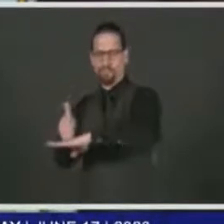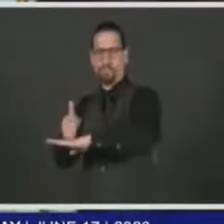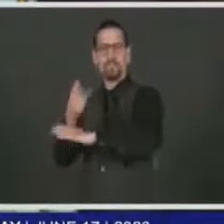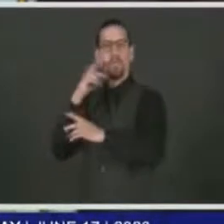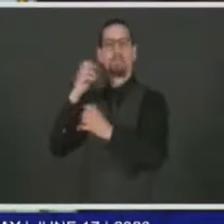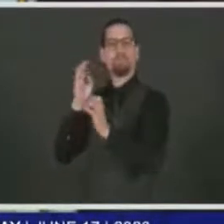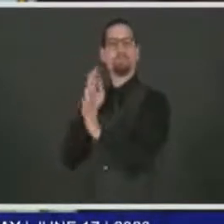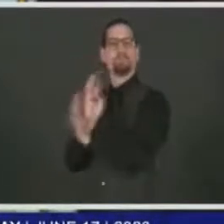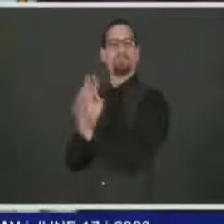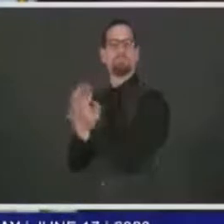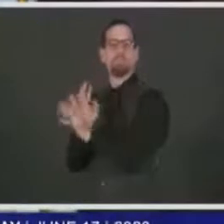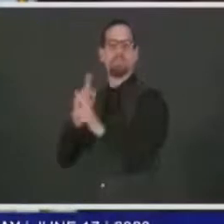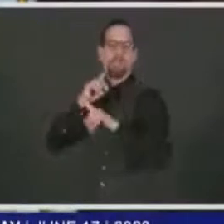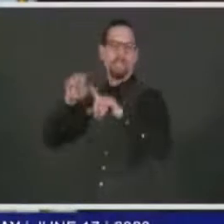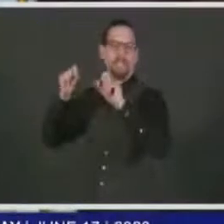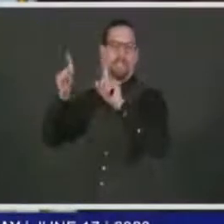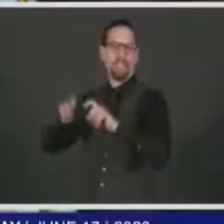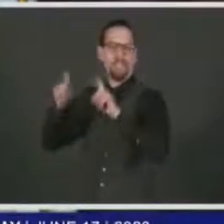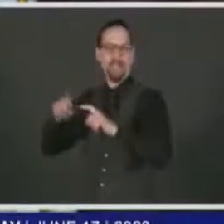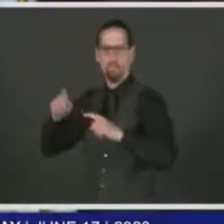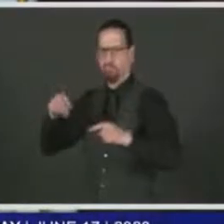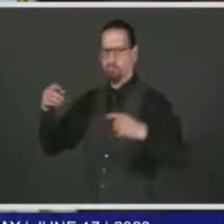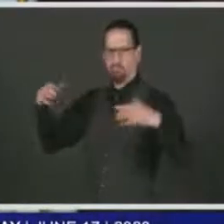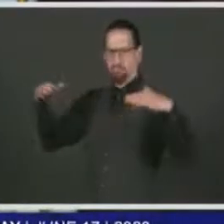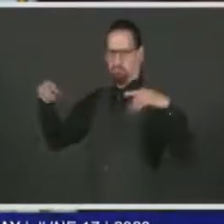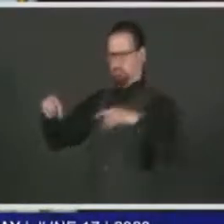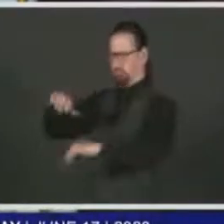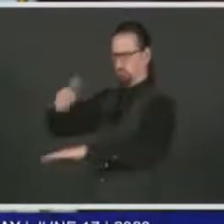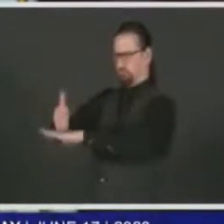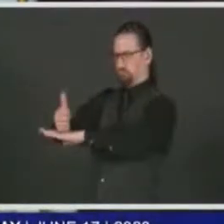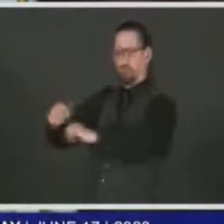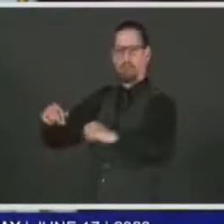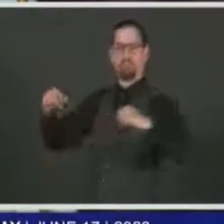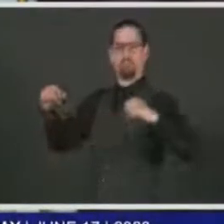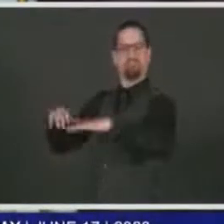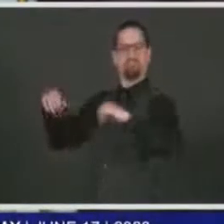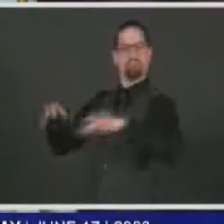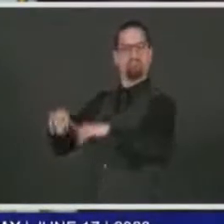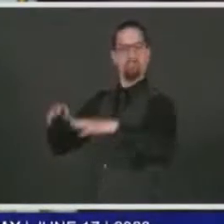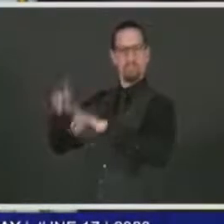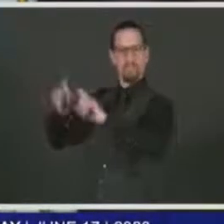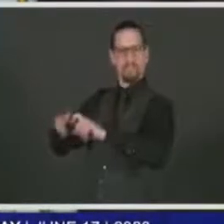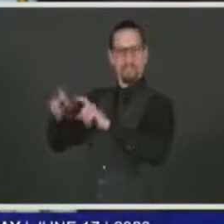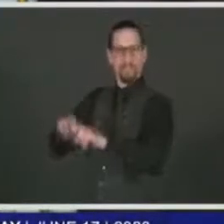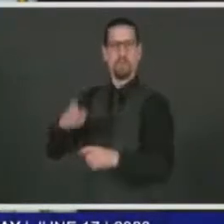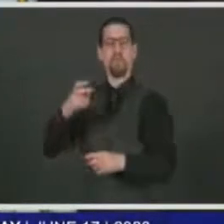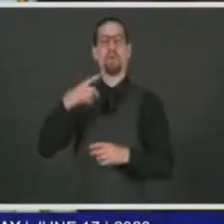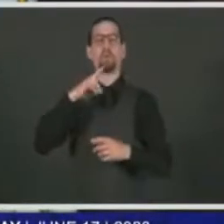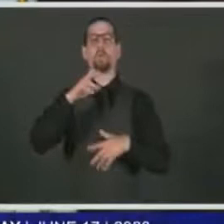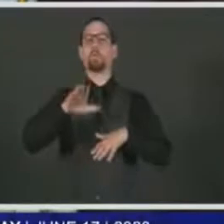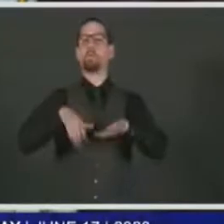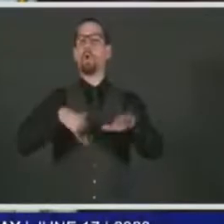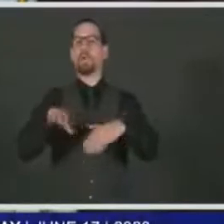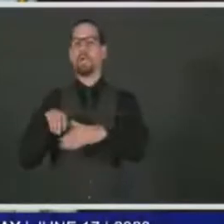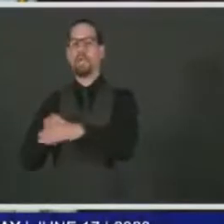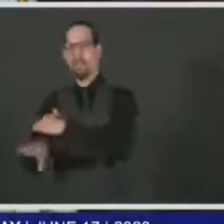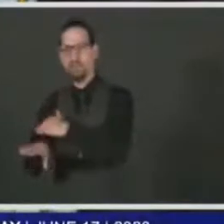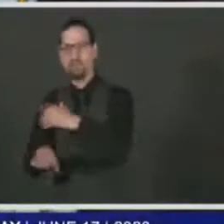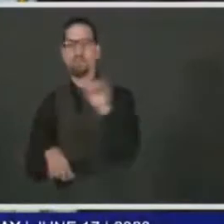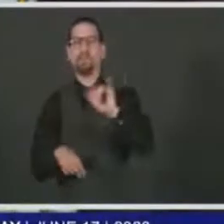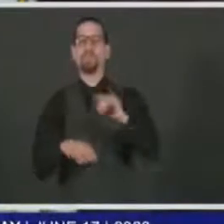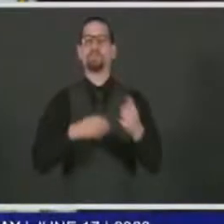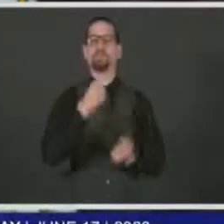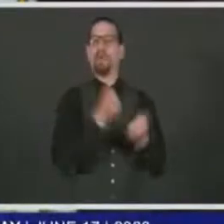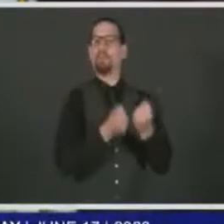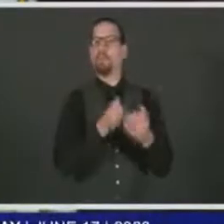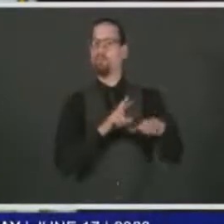created and we continue to create, as recently as today, creating more walk-through sites and drive-through sites.